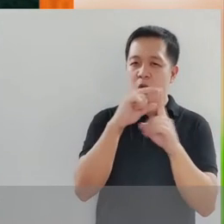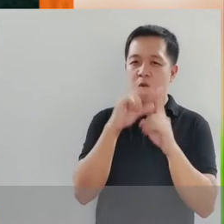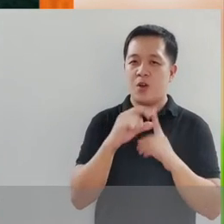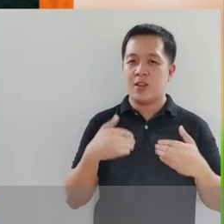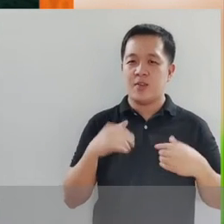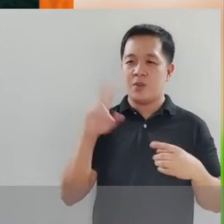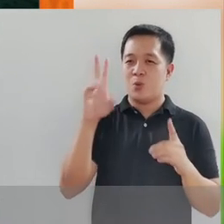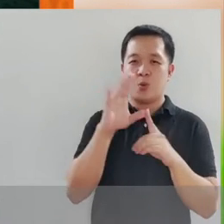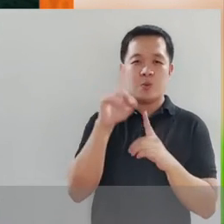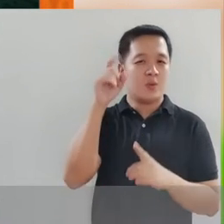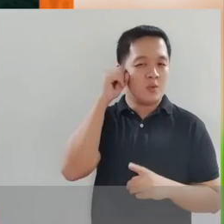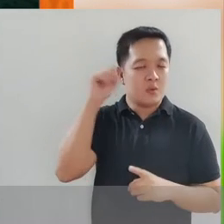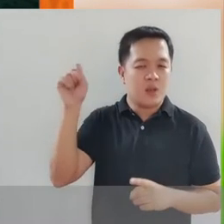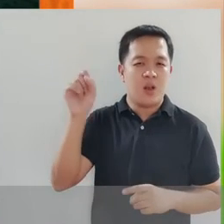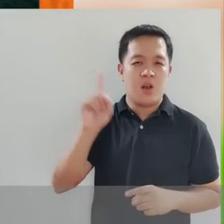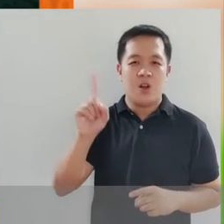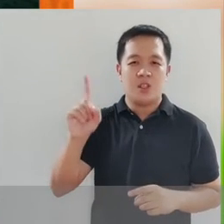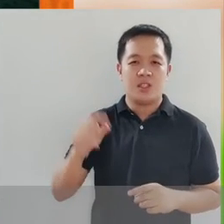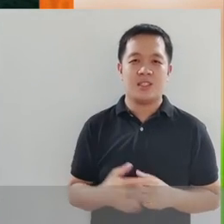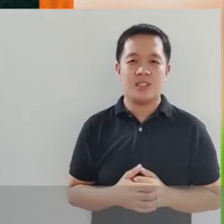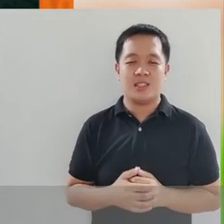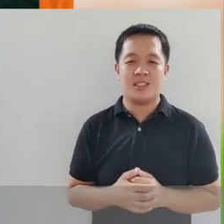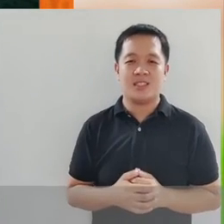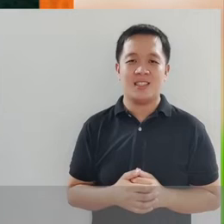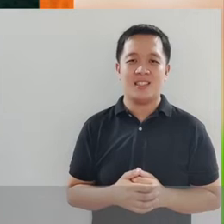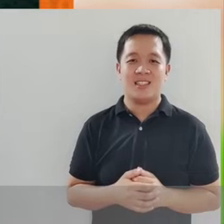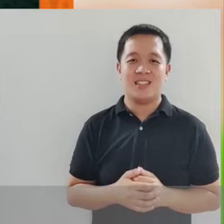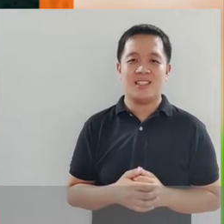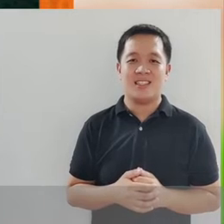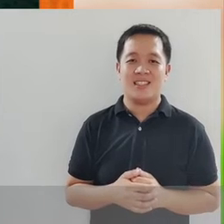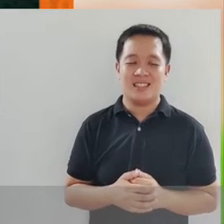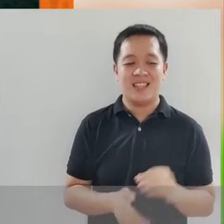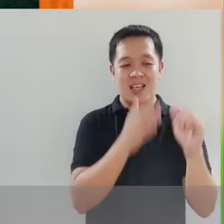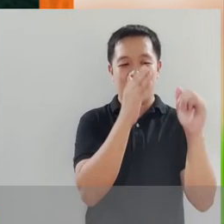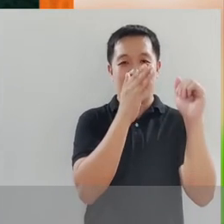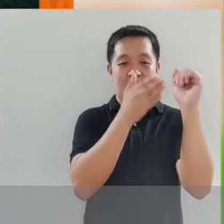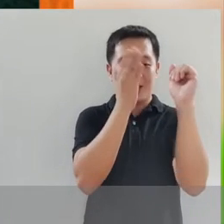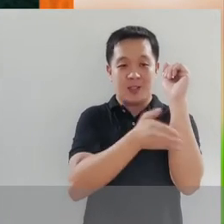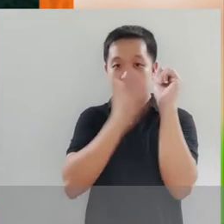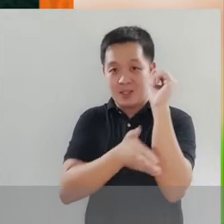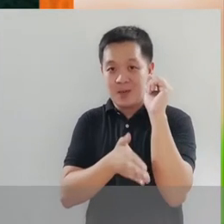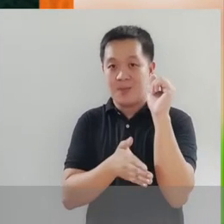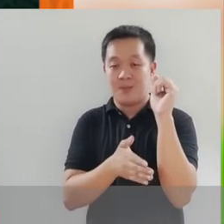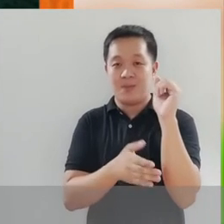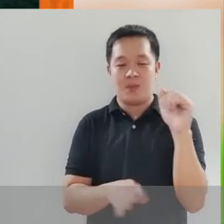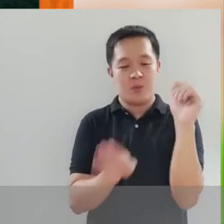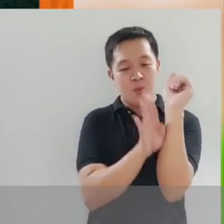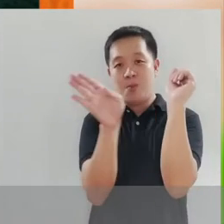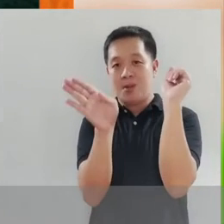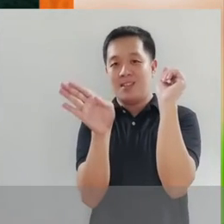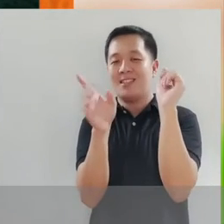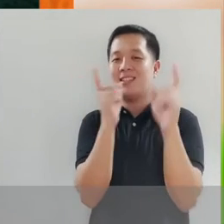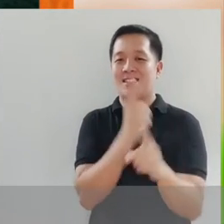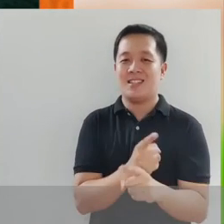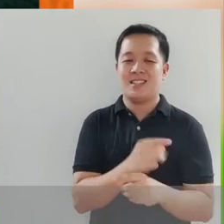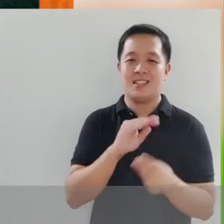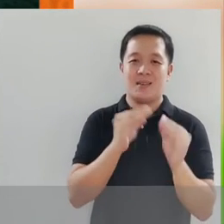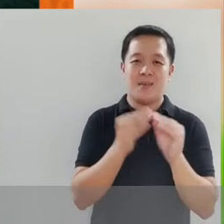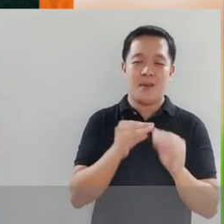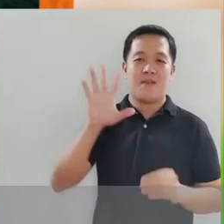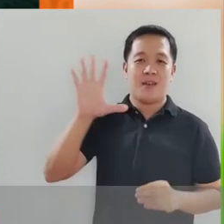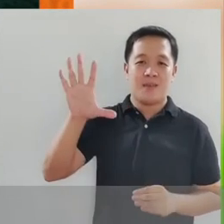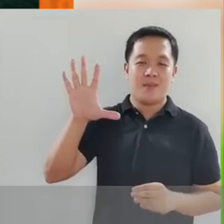the words with consonant digraphs? Chop and branch are correct.